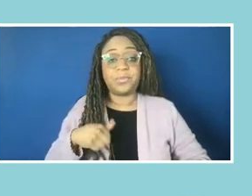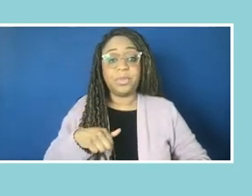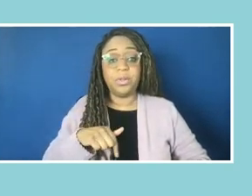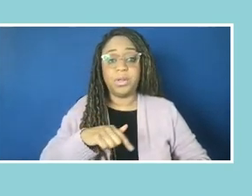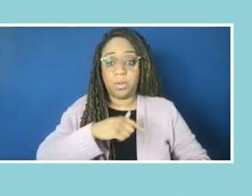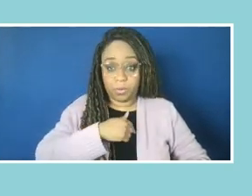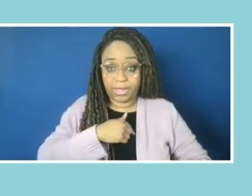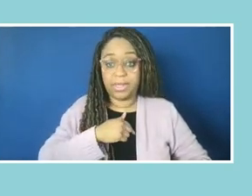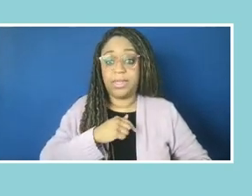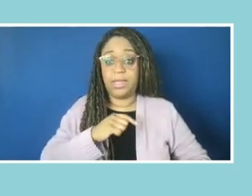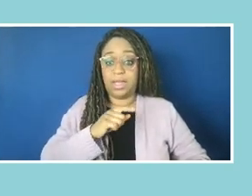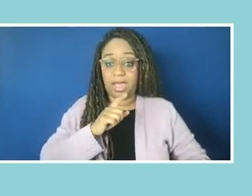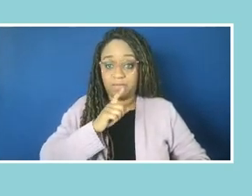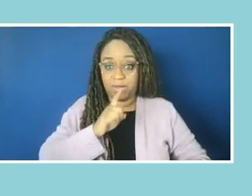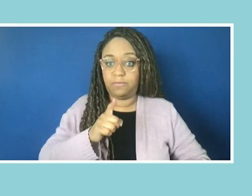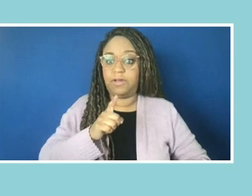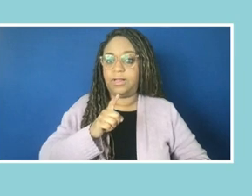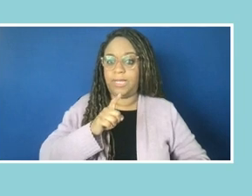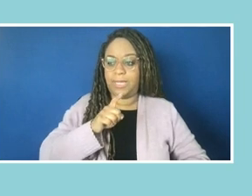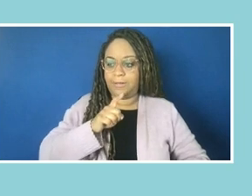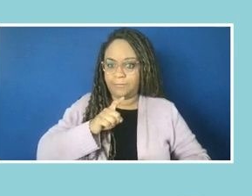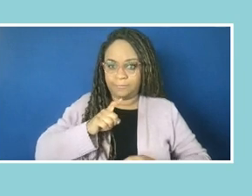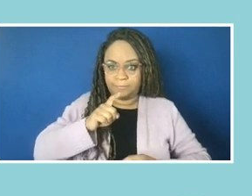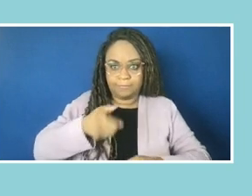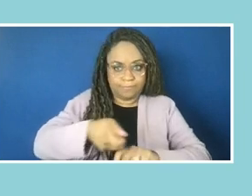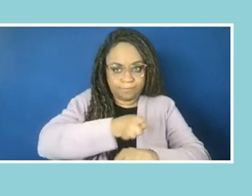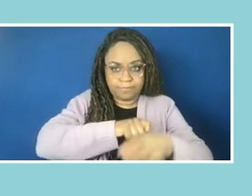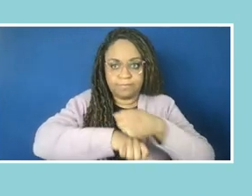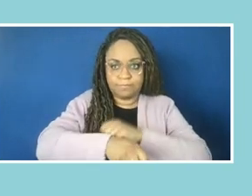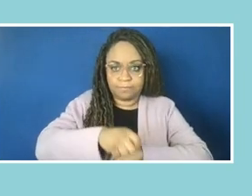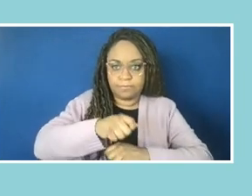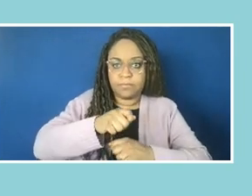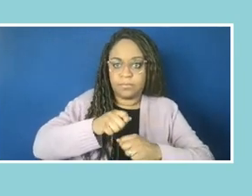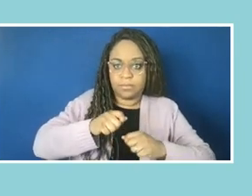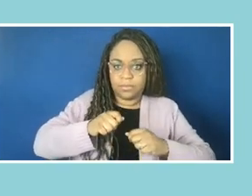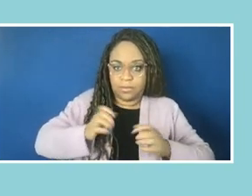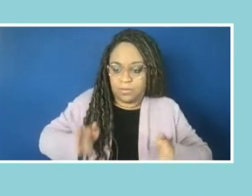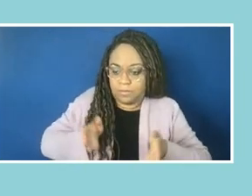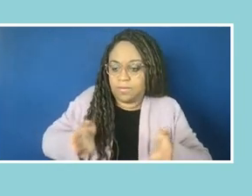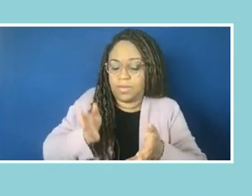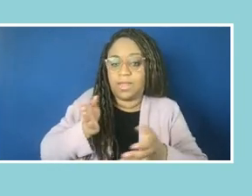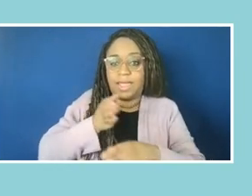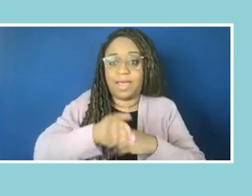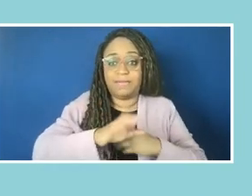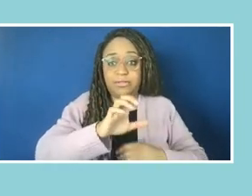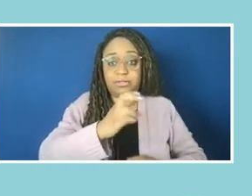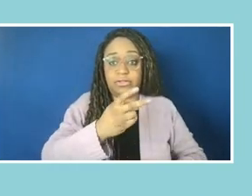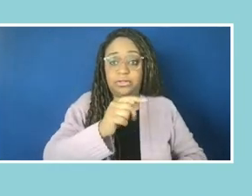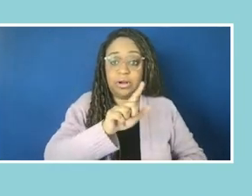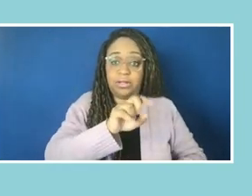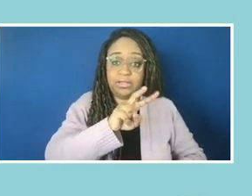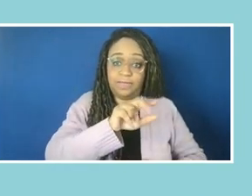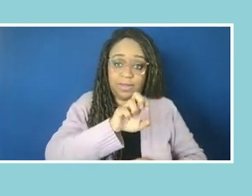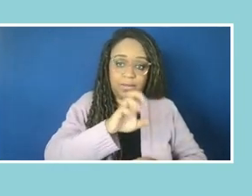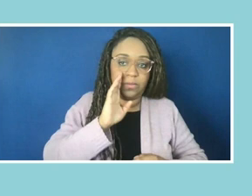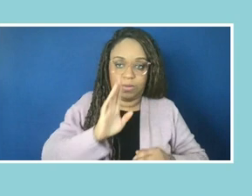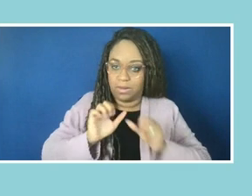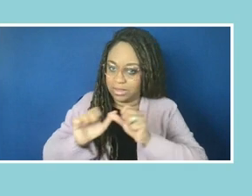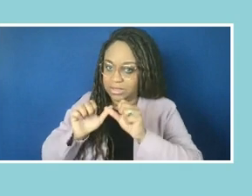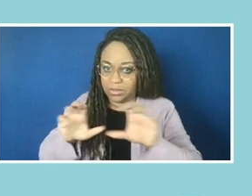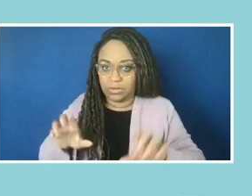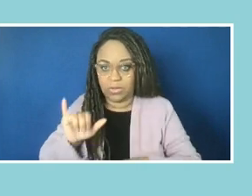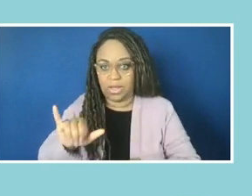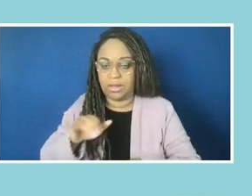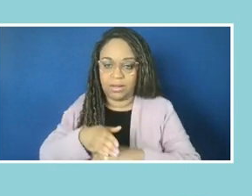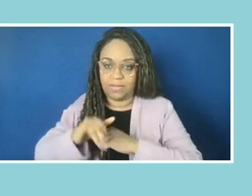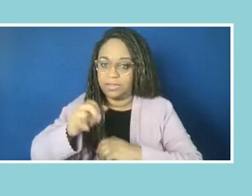in after Charlottesville, we're going to be just as vigilant against them after January 6th and have been. They are just going to try to figure a way to circle